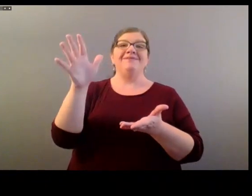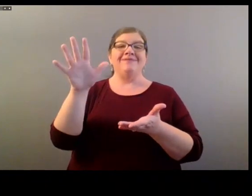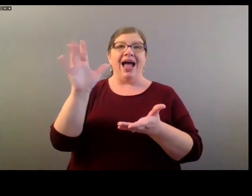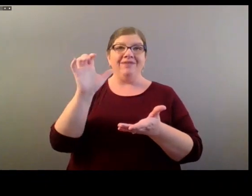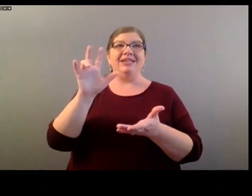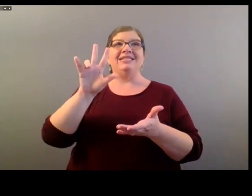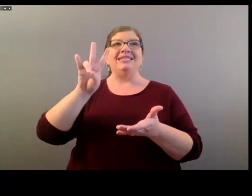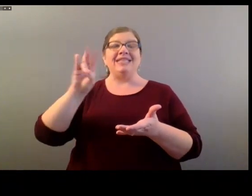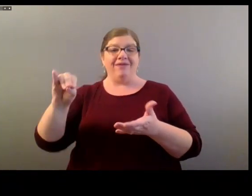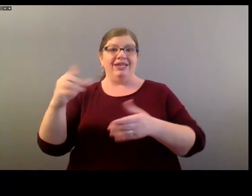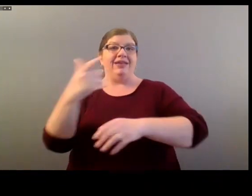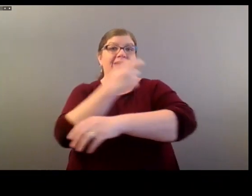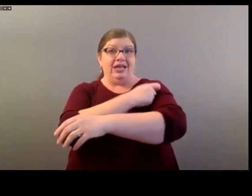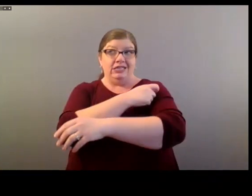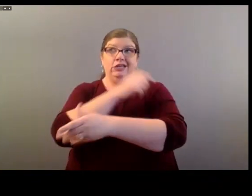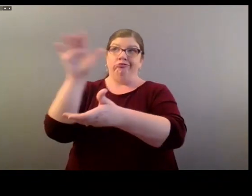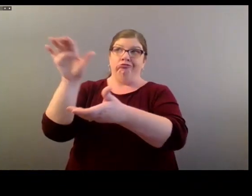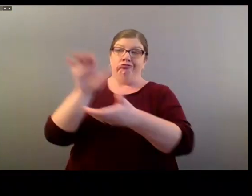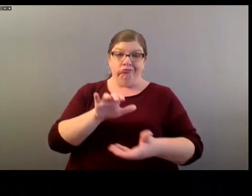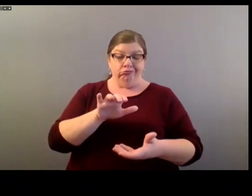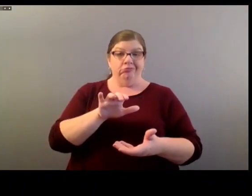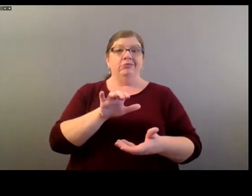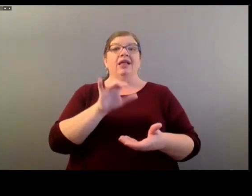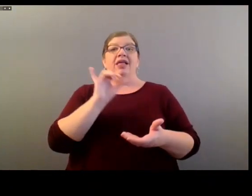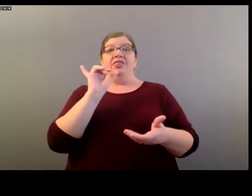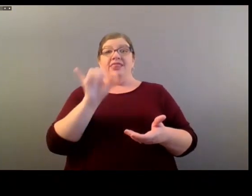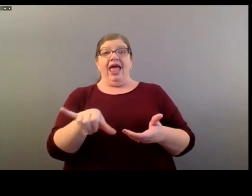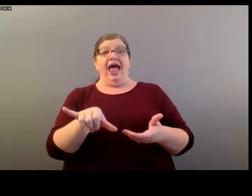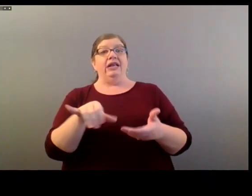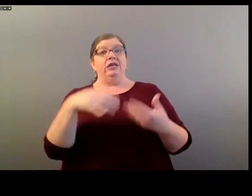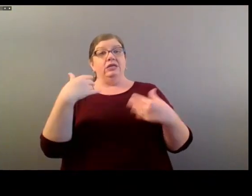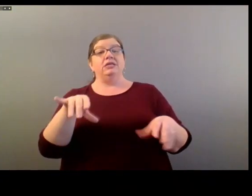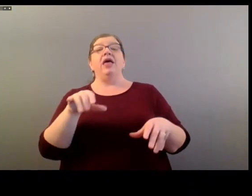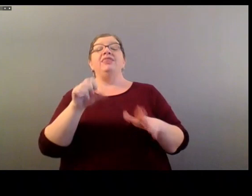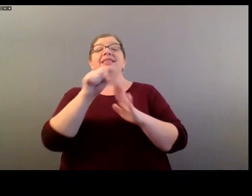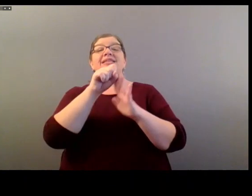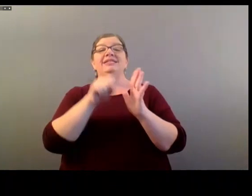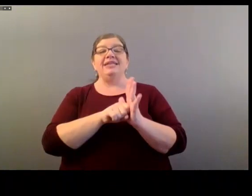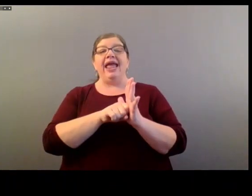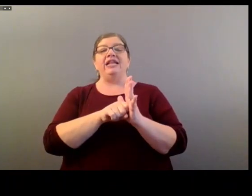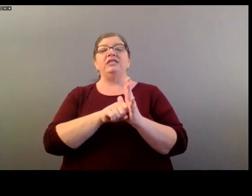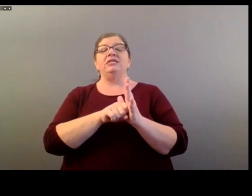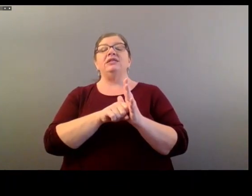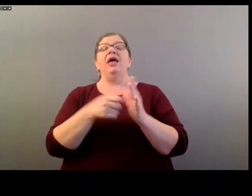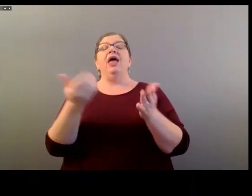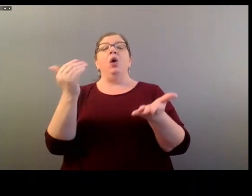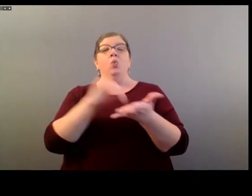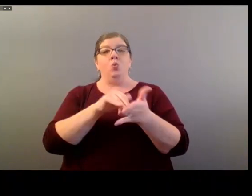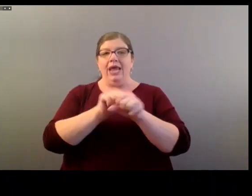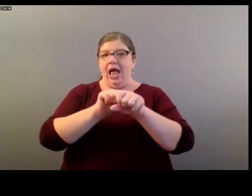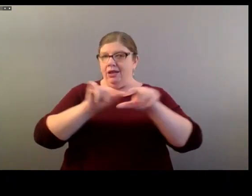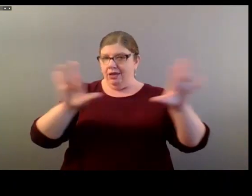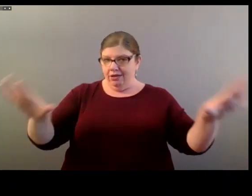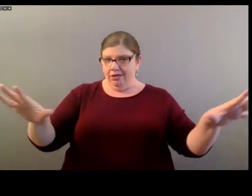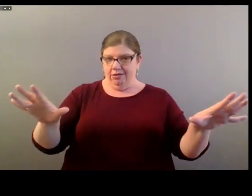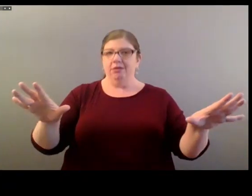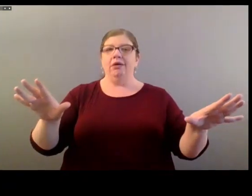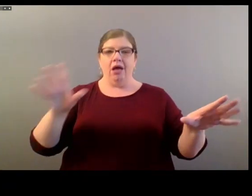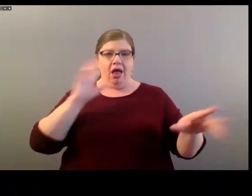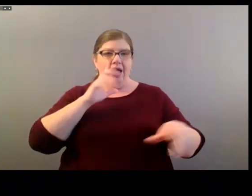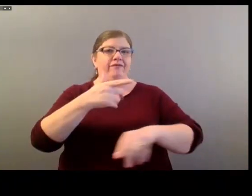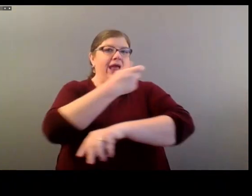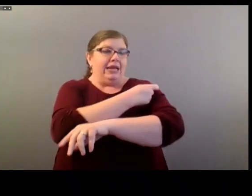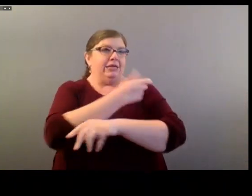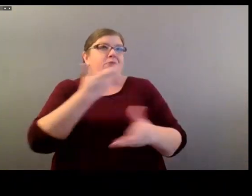1,570 vaccines, and that is the state's reallocation of vaccines, perhaps